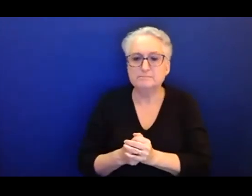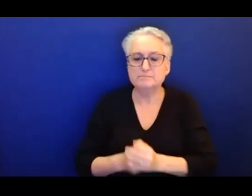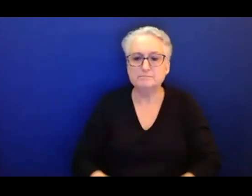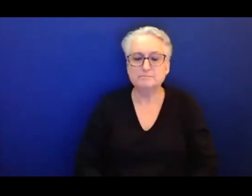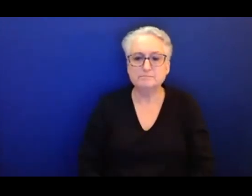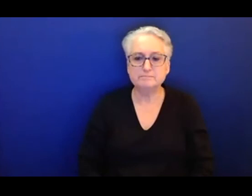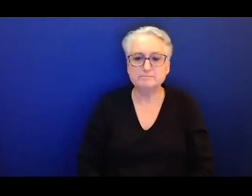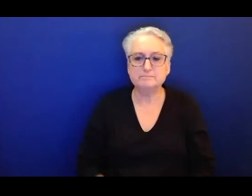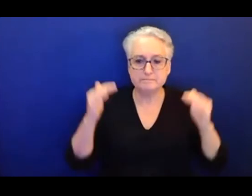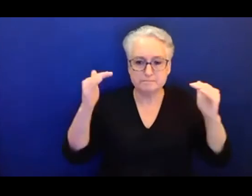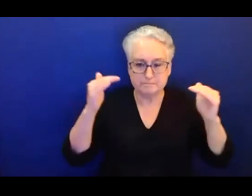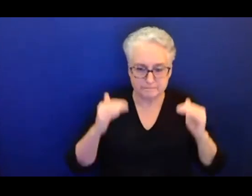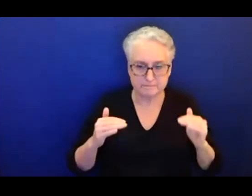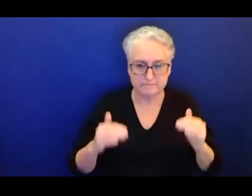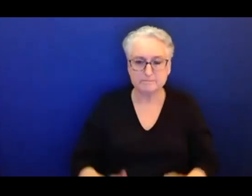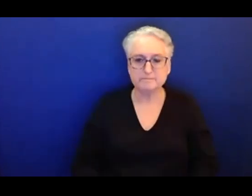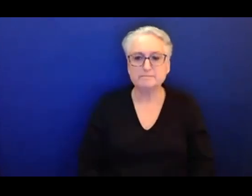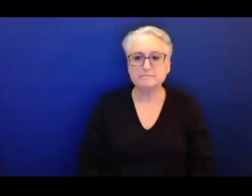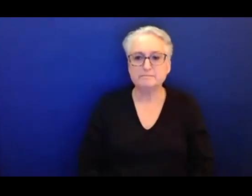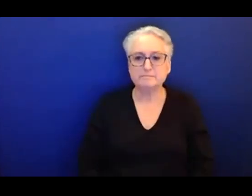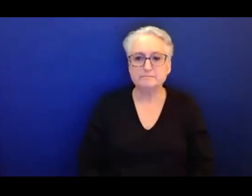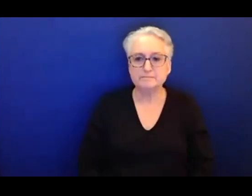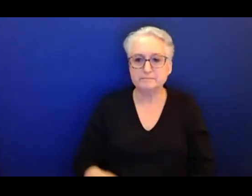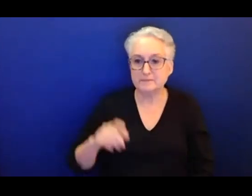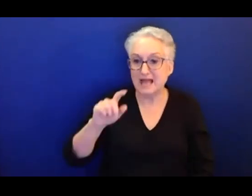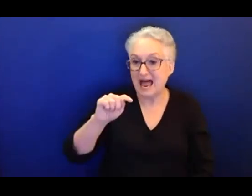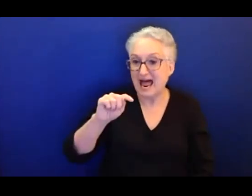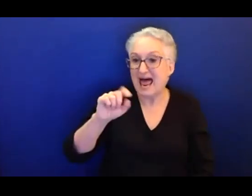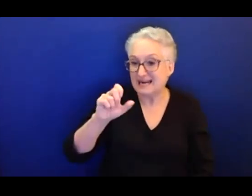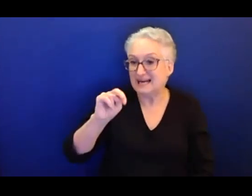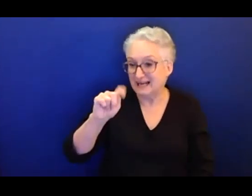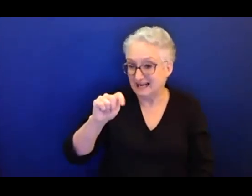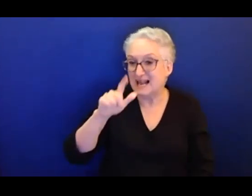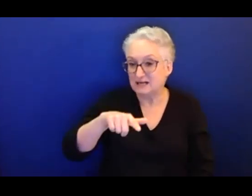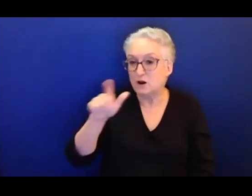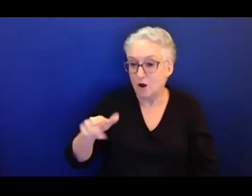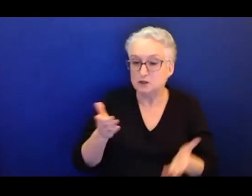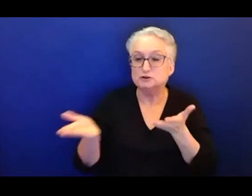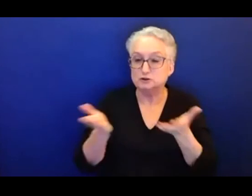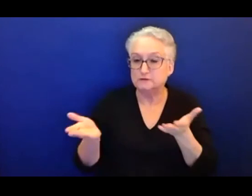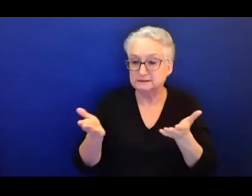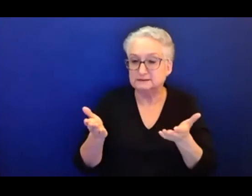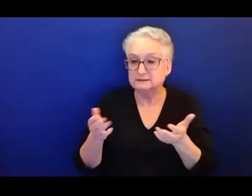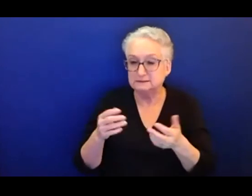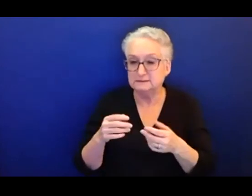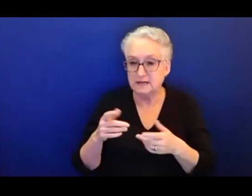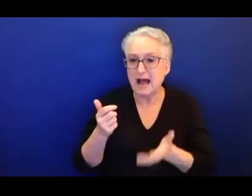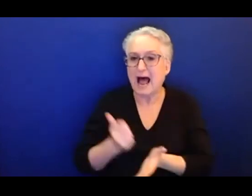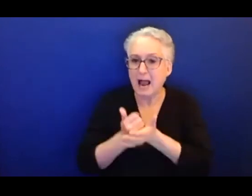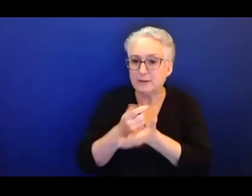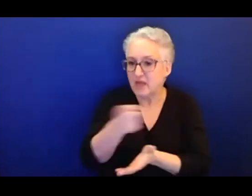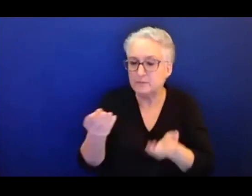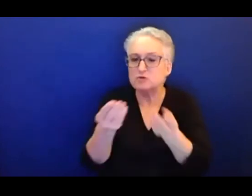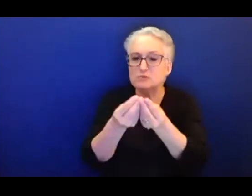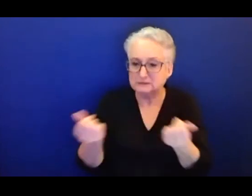tenants and also landlords who have issues related to the rental experience. Foreclosure